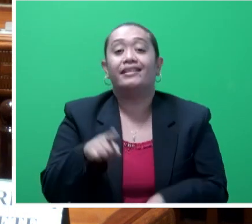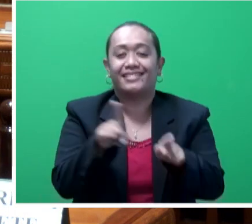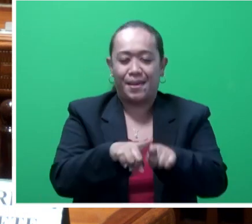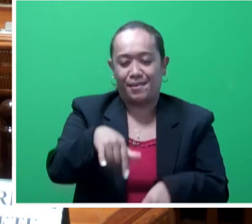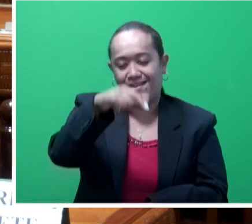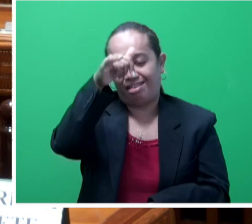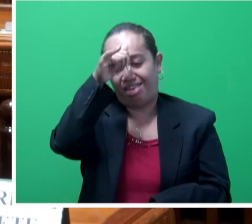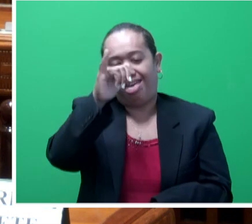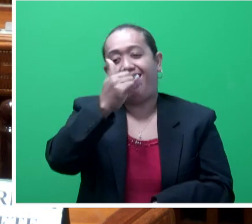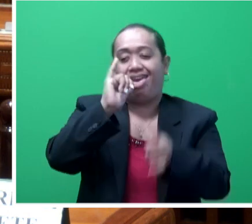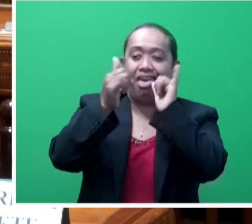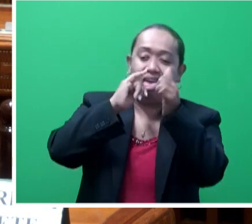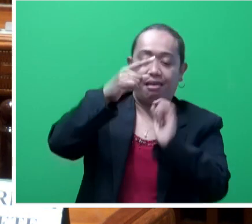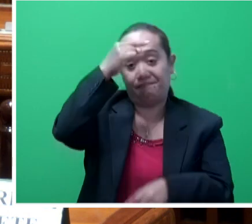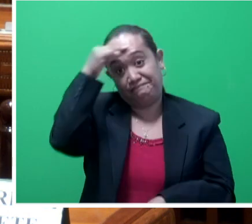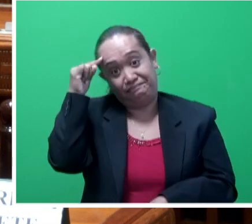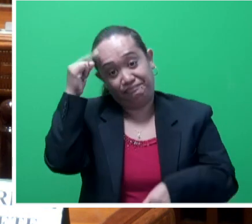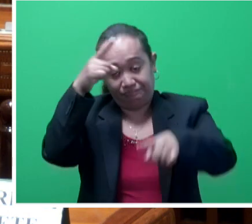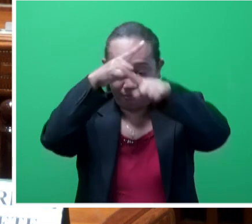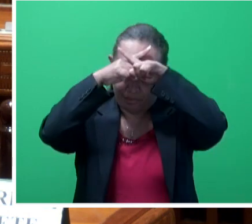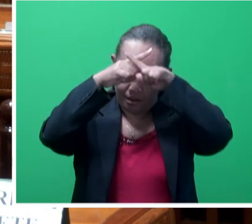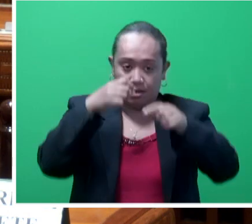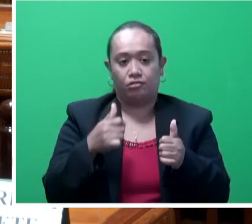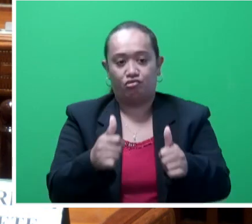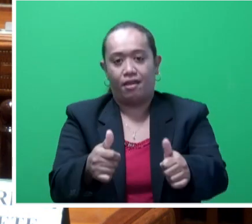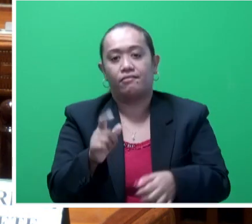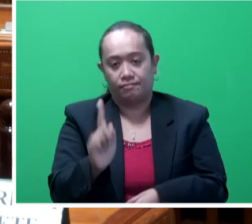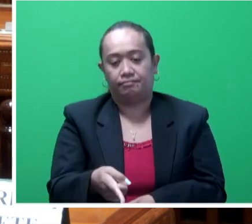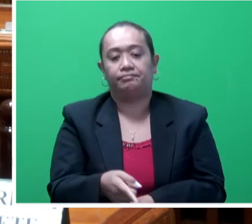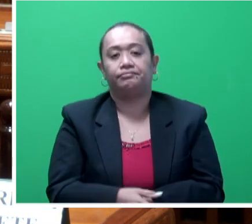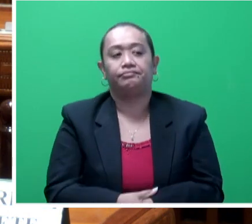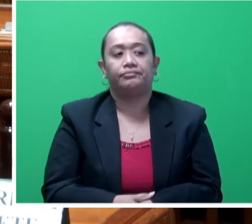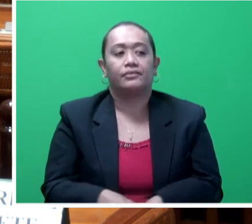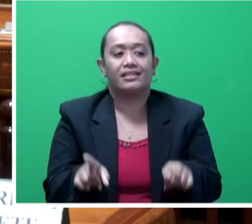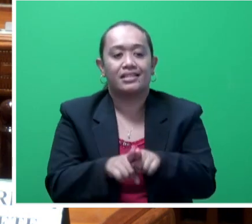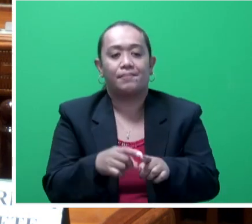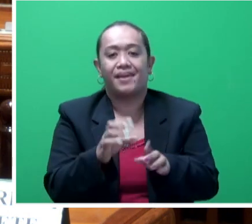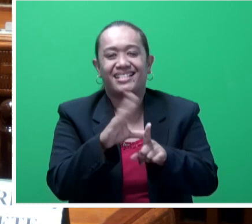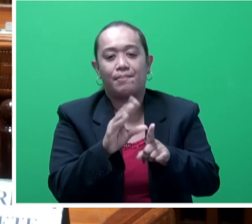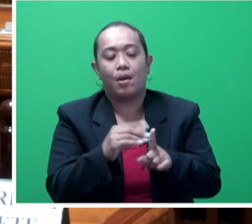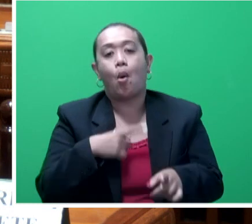well, to name a few. Mr. Speaker, sir,